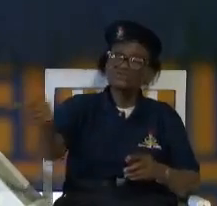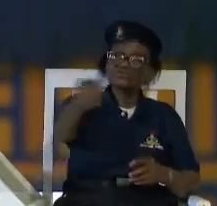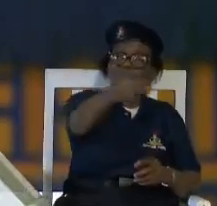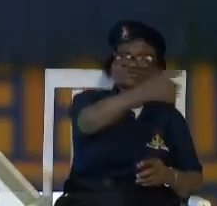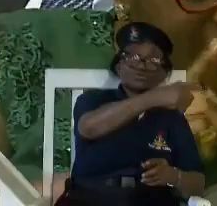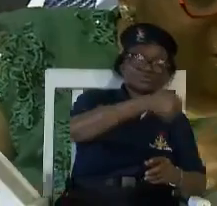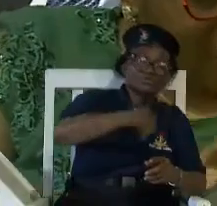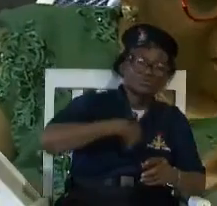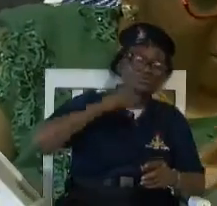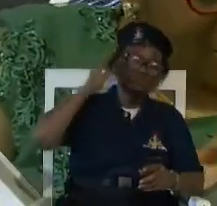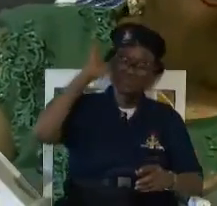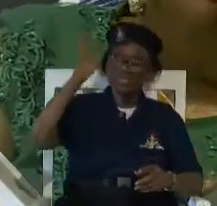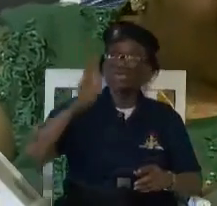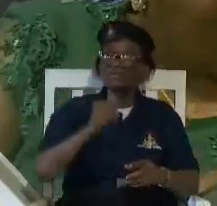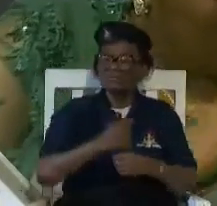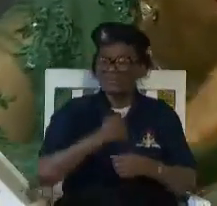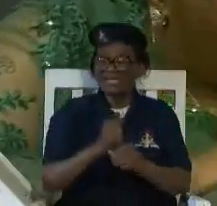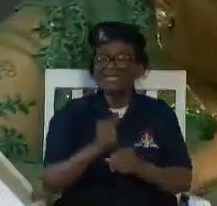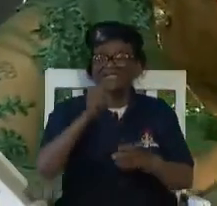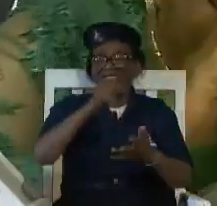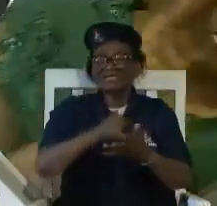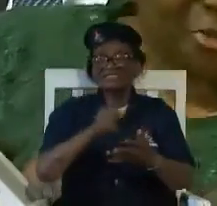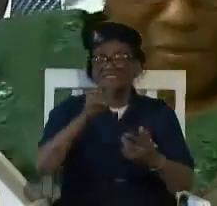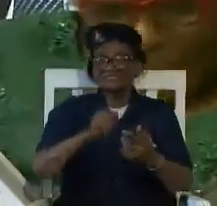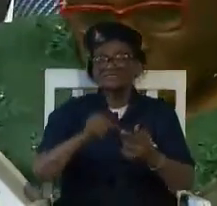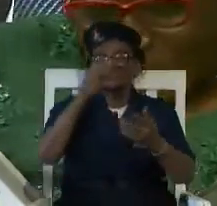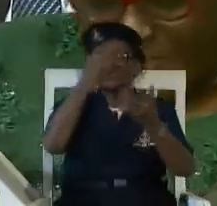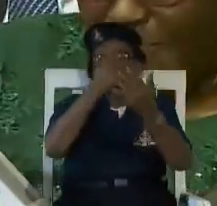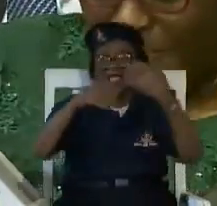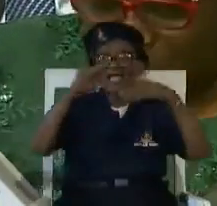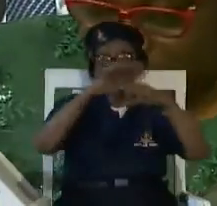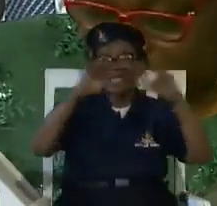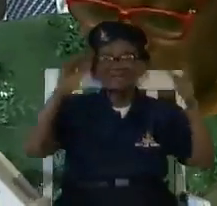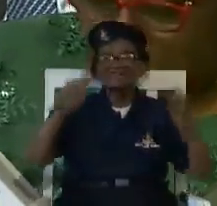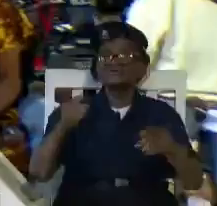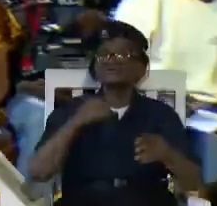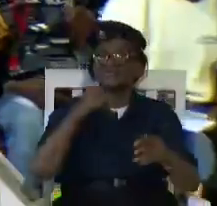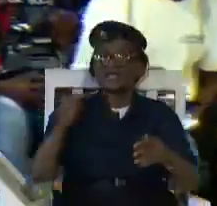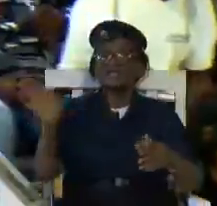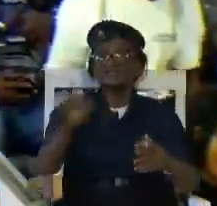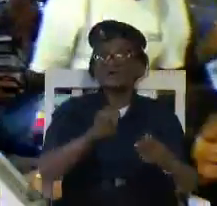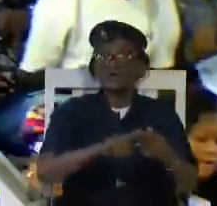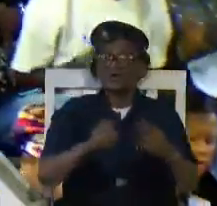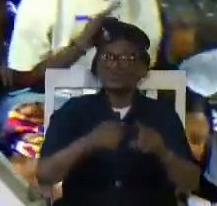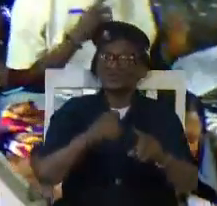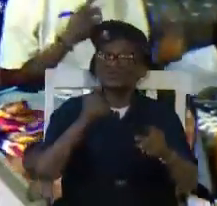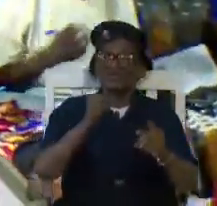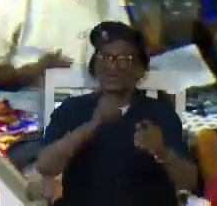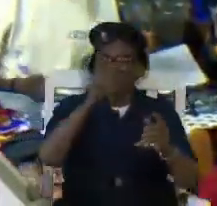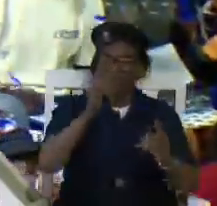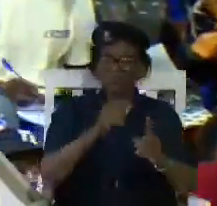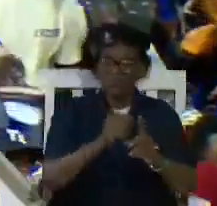Tell your neighbor, whether the devil likes it or not,